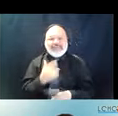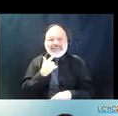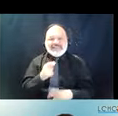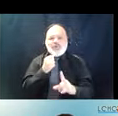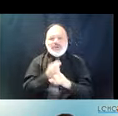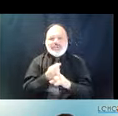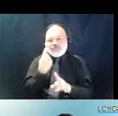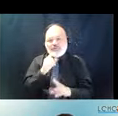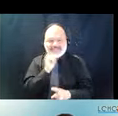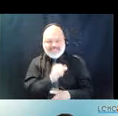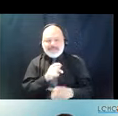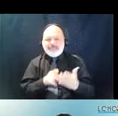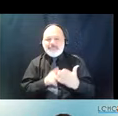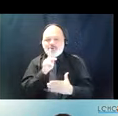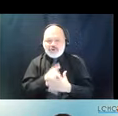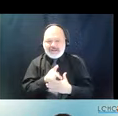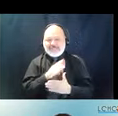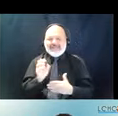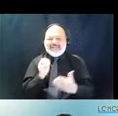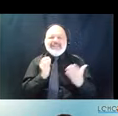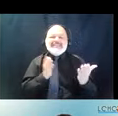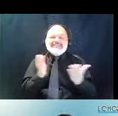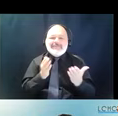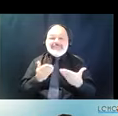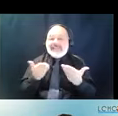consequences for our programming and our service delivery.